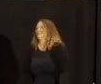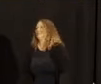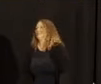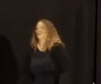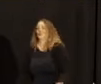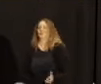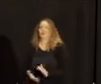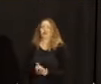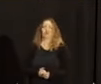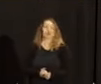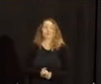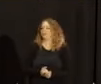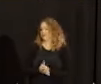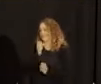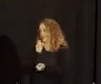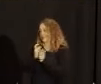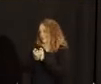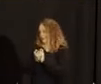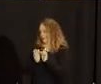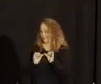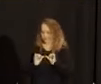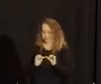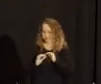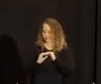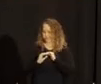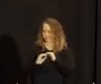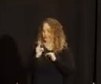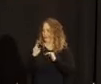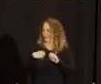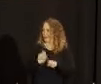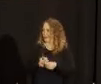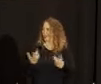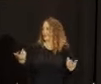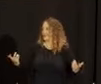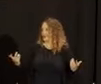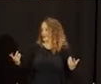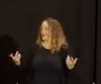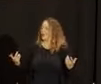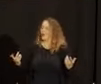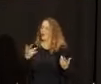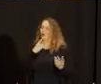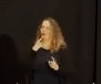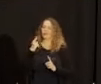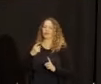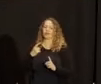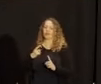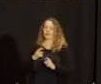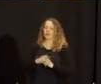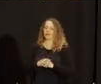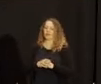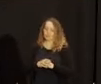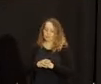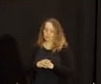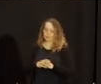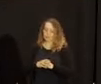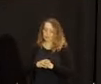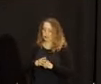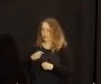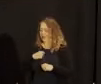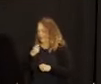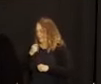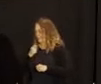And it's not changing. It hasn't changed over the last 2 years. And so continuing to be, let me adjust, see if I can make the microphone less